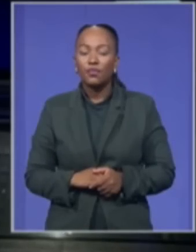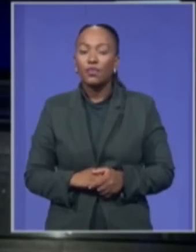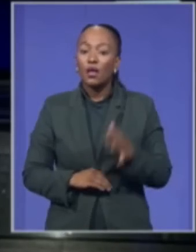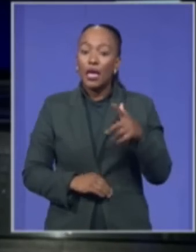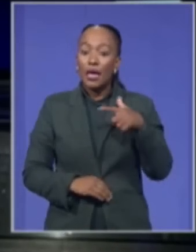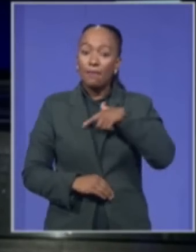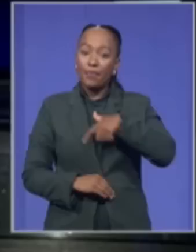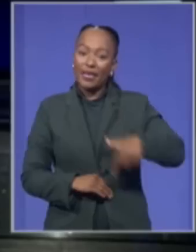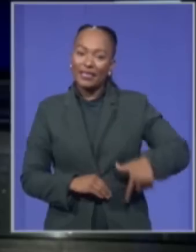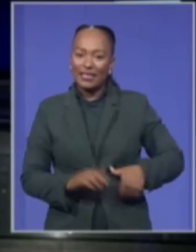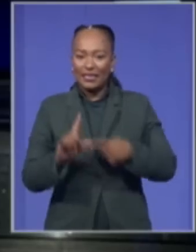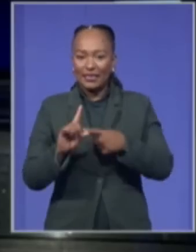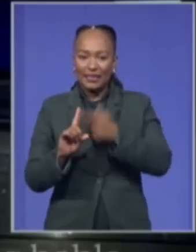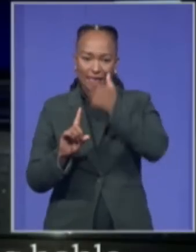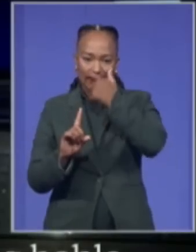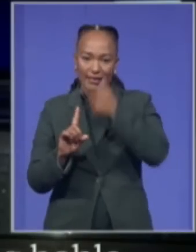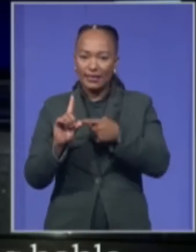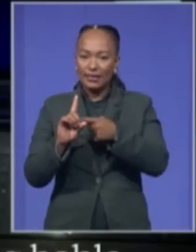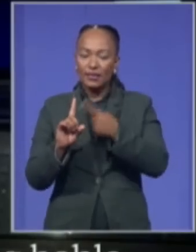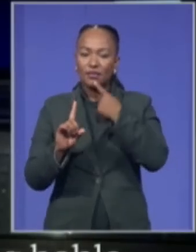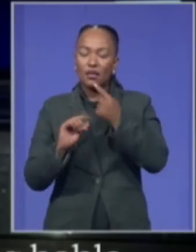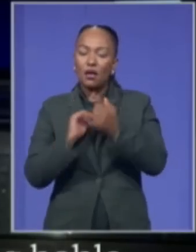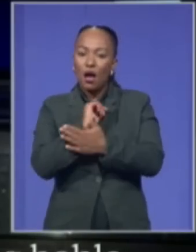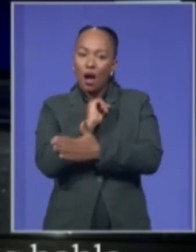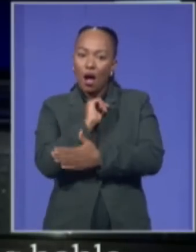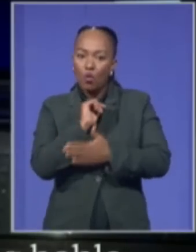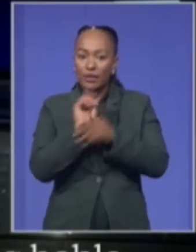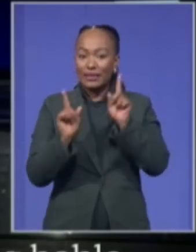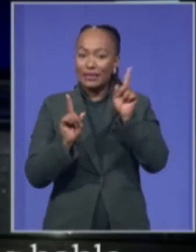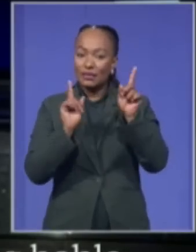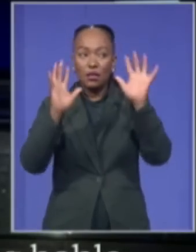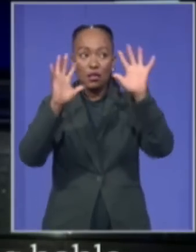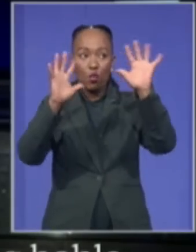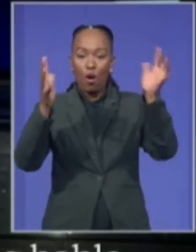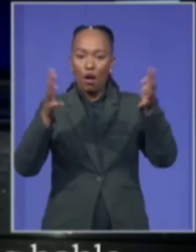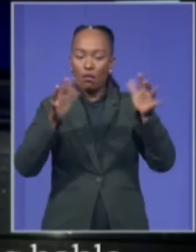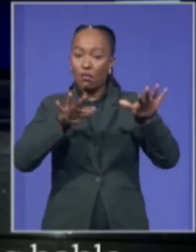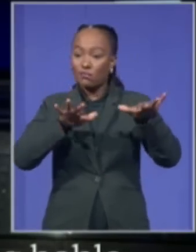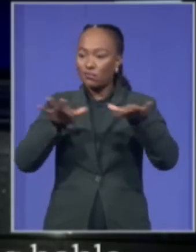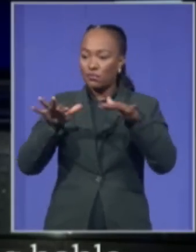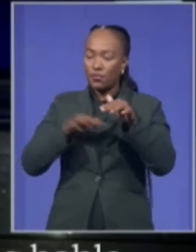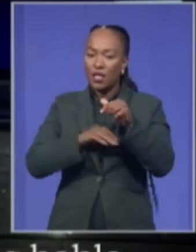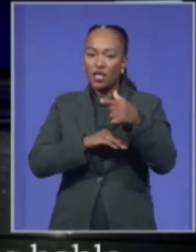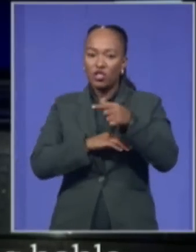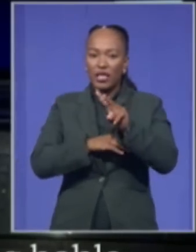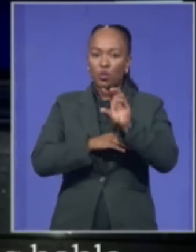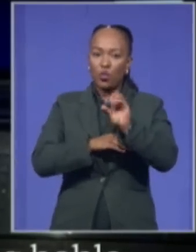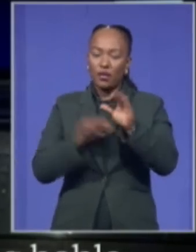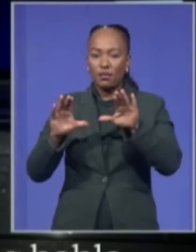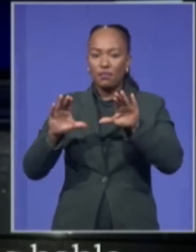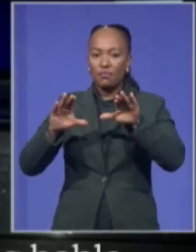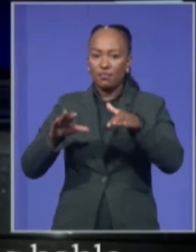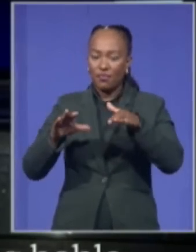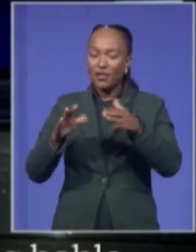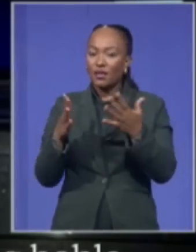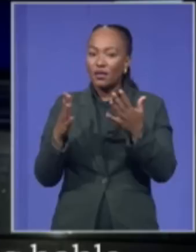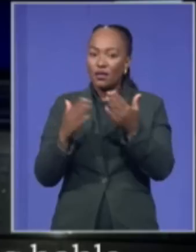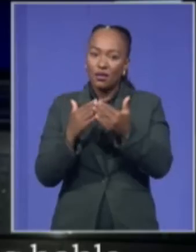Mopresidente Cyril Ramaphosa o re dinaha ho potoloha le lefatshe di shebile G20 bakeng sa boetapele le tataiso ya